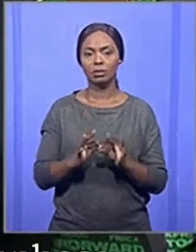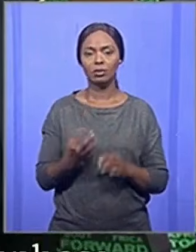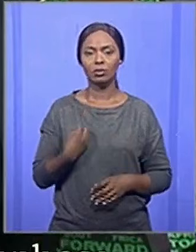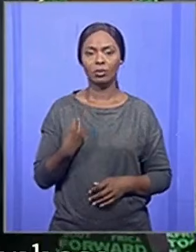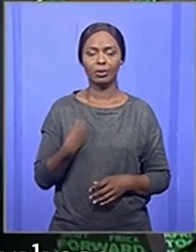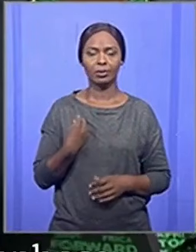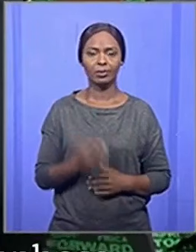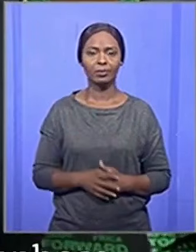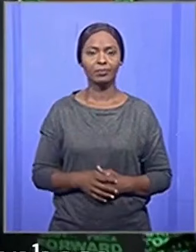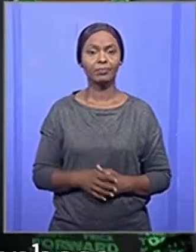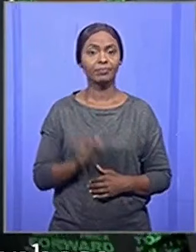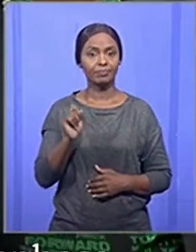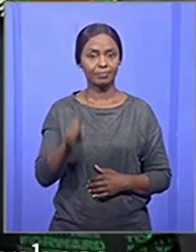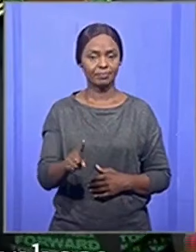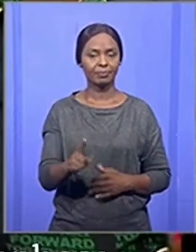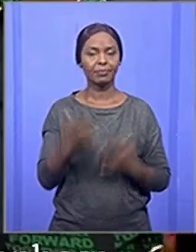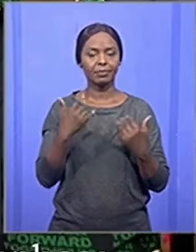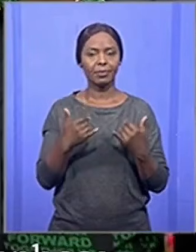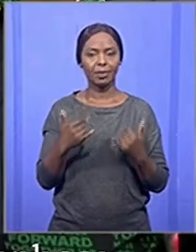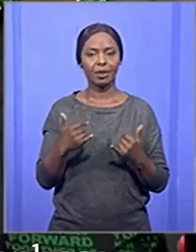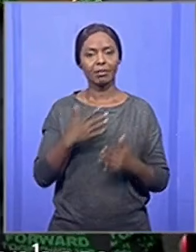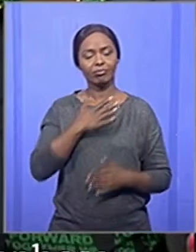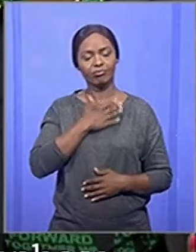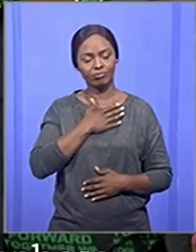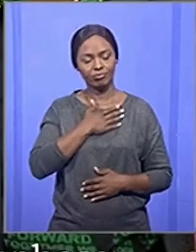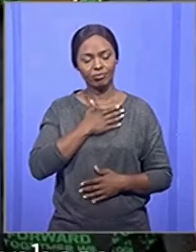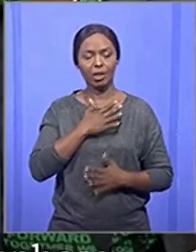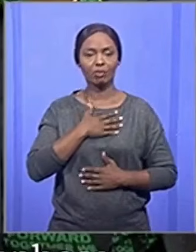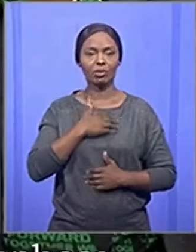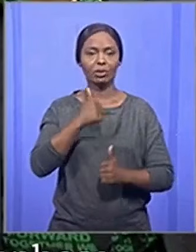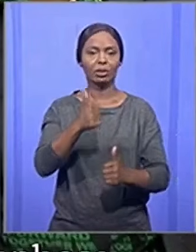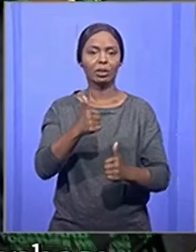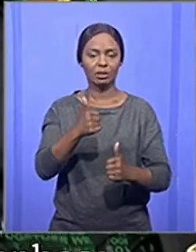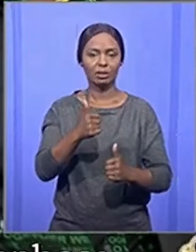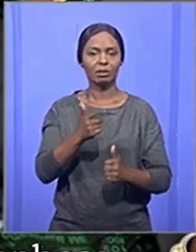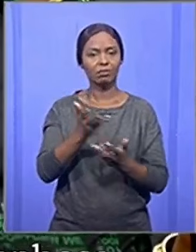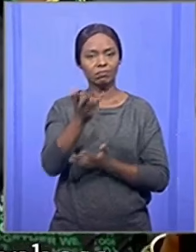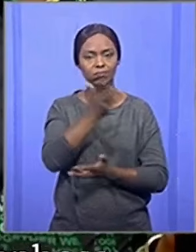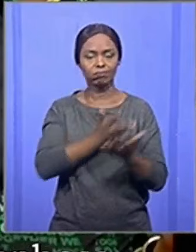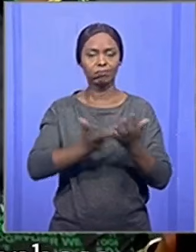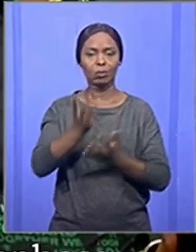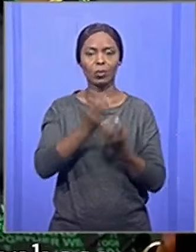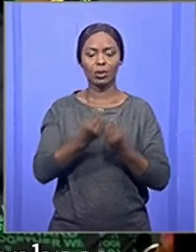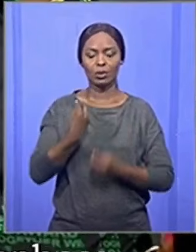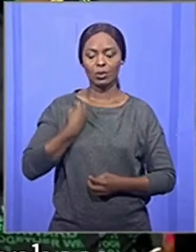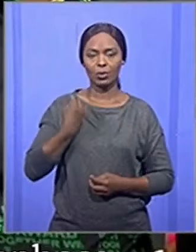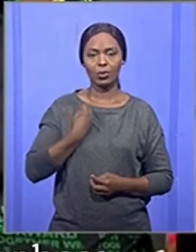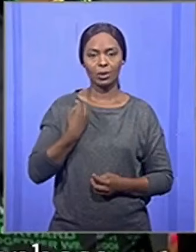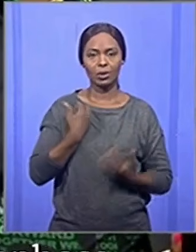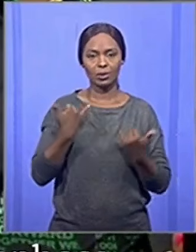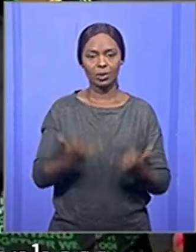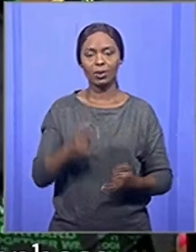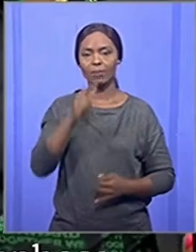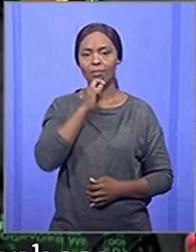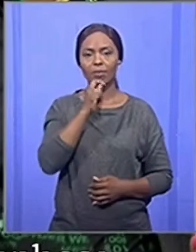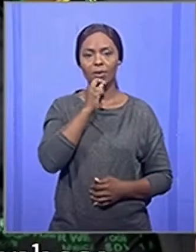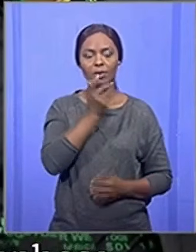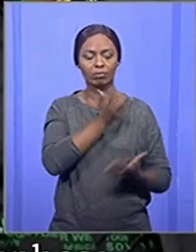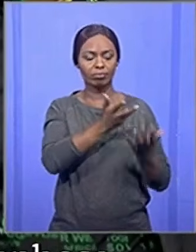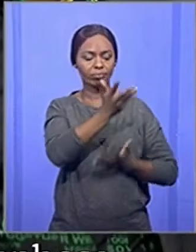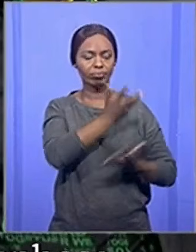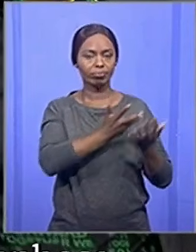people. This is what I've really appreciated, interacting with young people, and this morning interacted